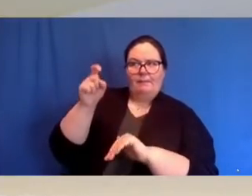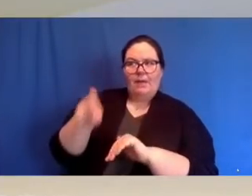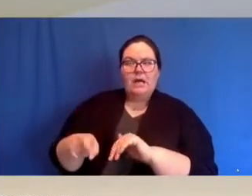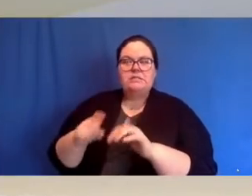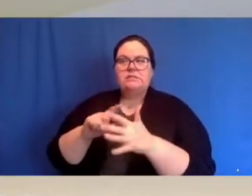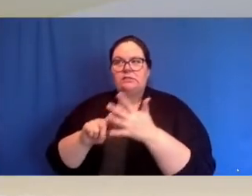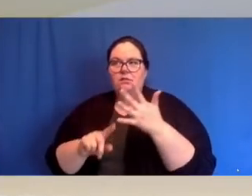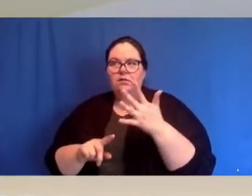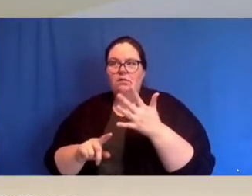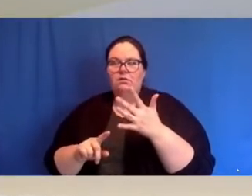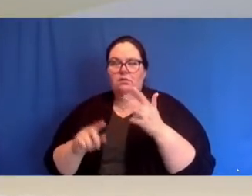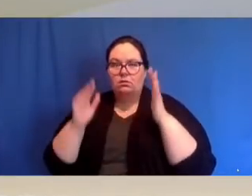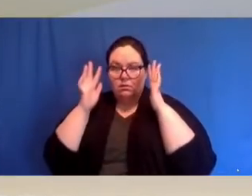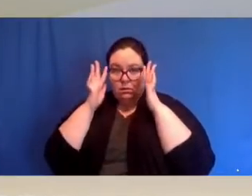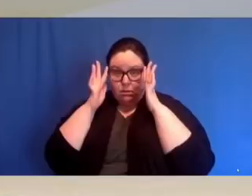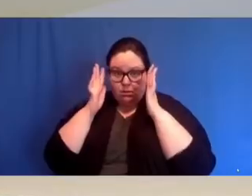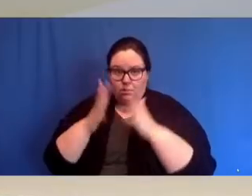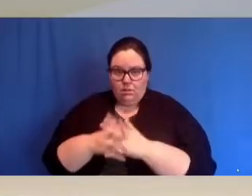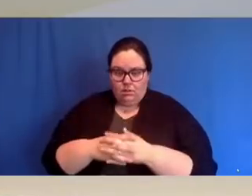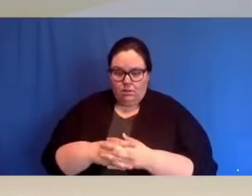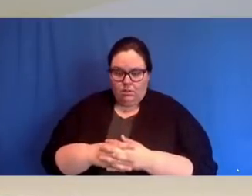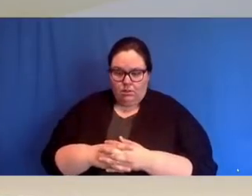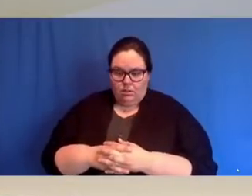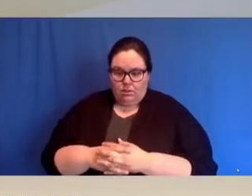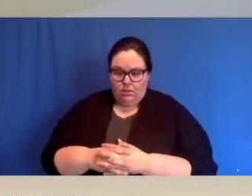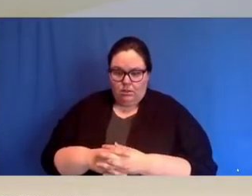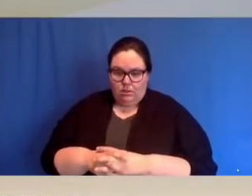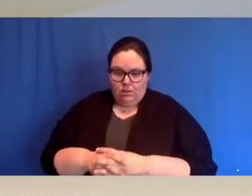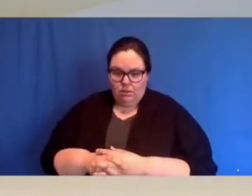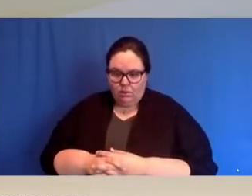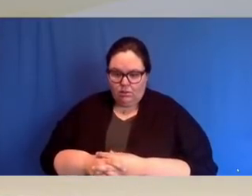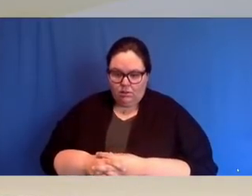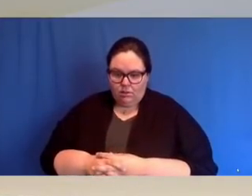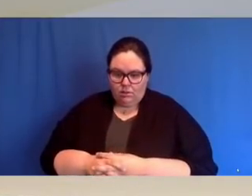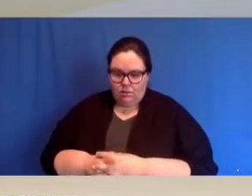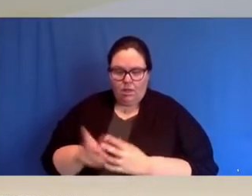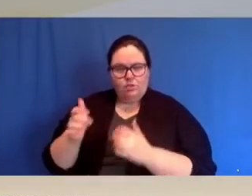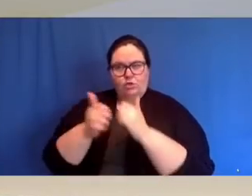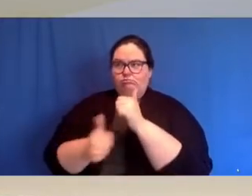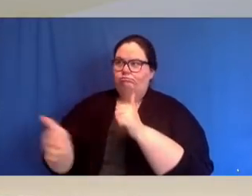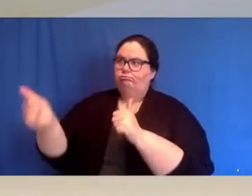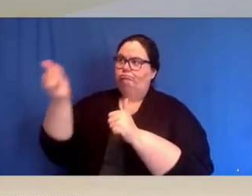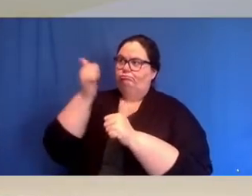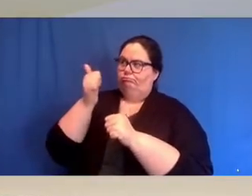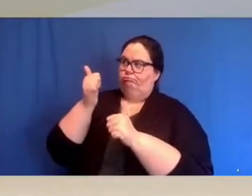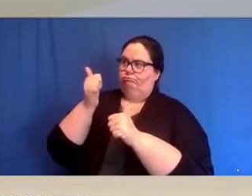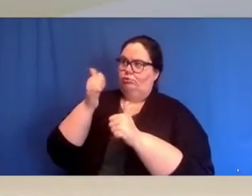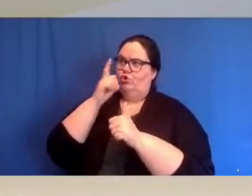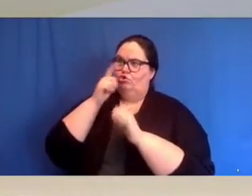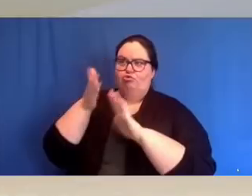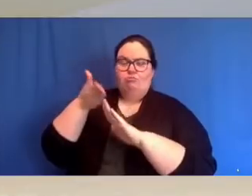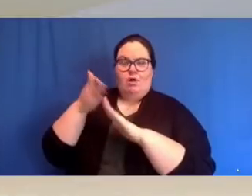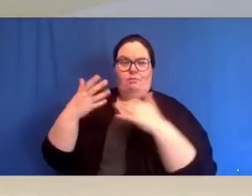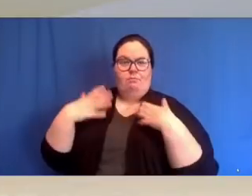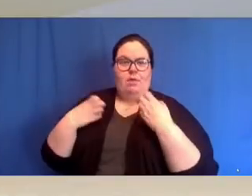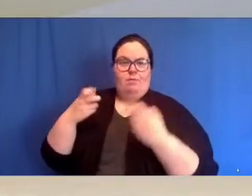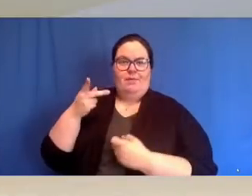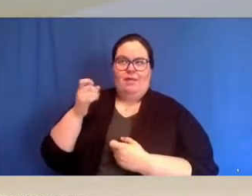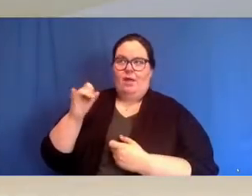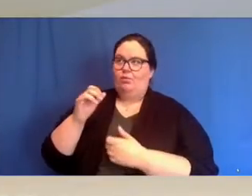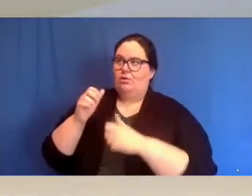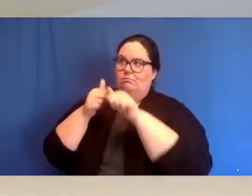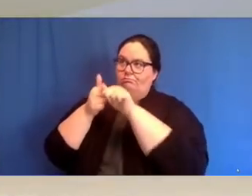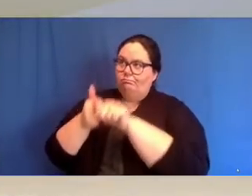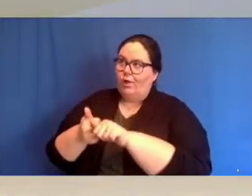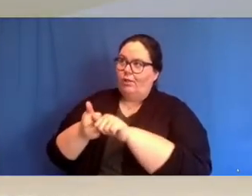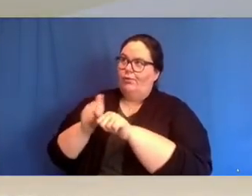We would be dealing with the senior leadership at Health PEI, it has been and will continue in the days